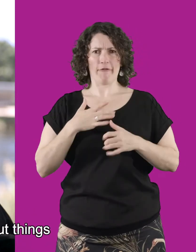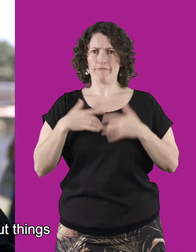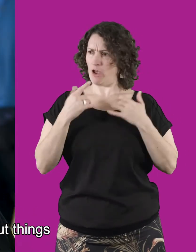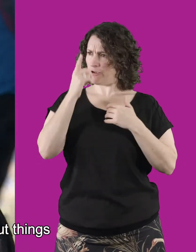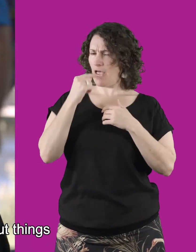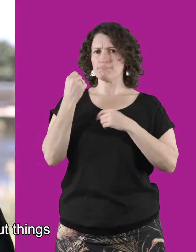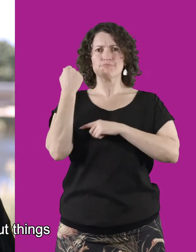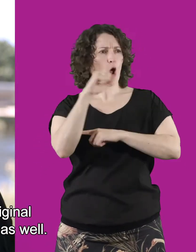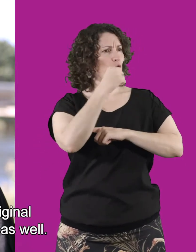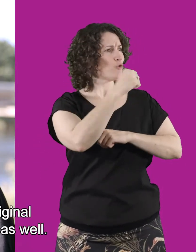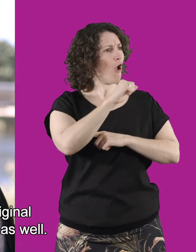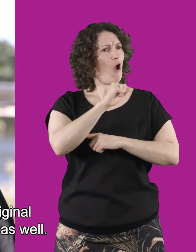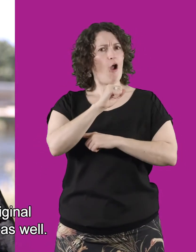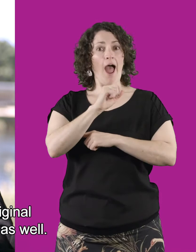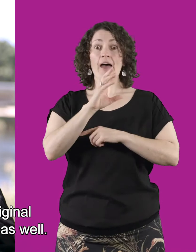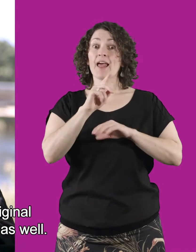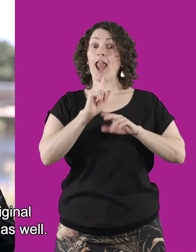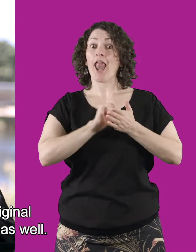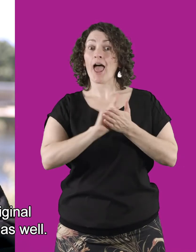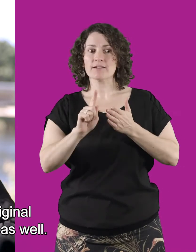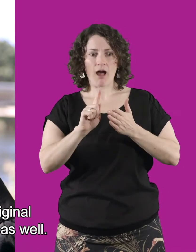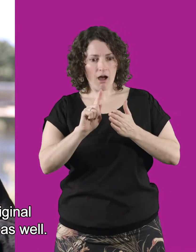started finding out things about my Aboriginal